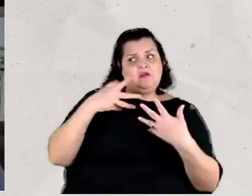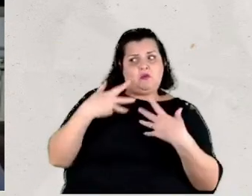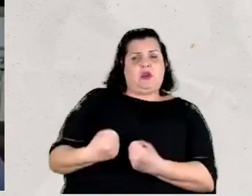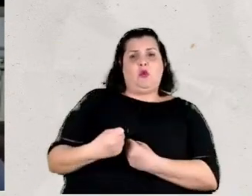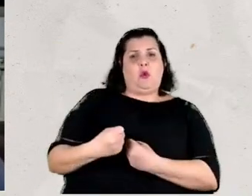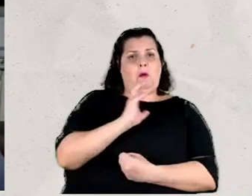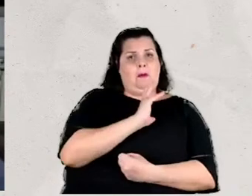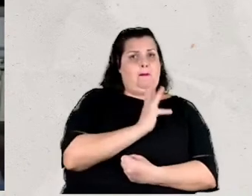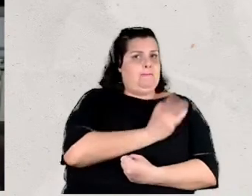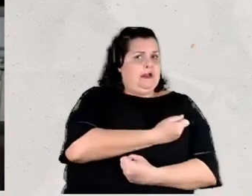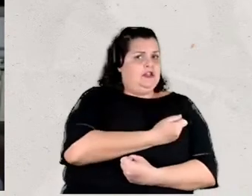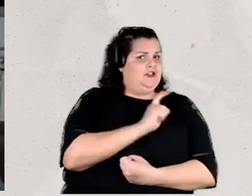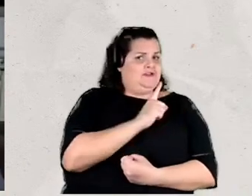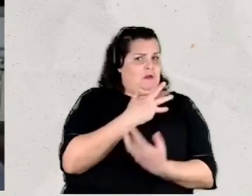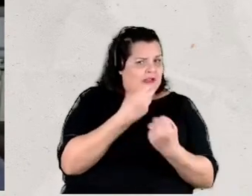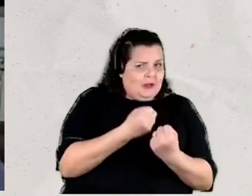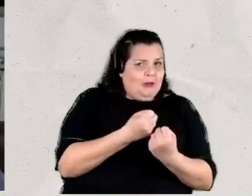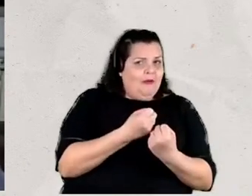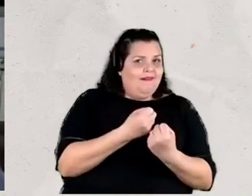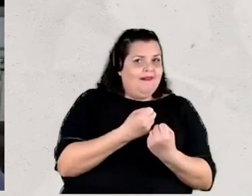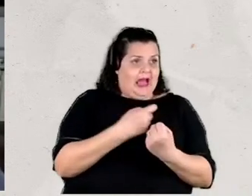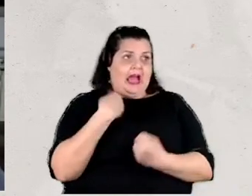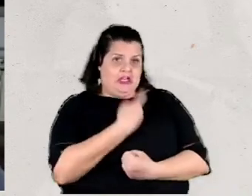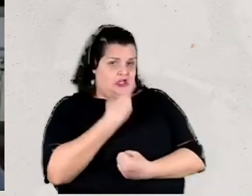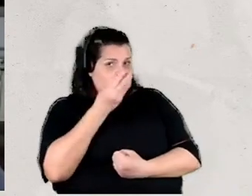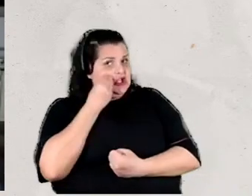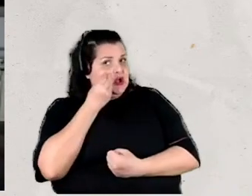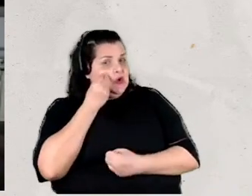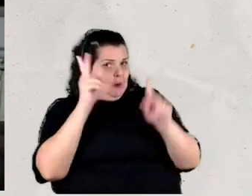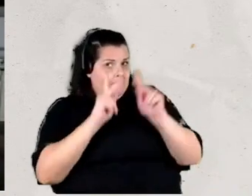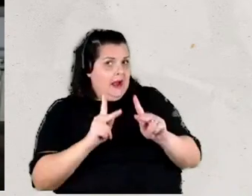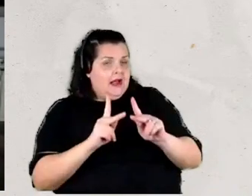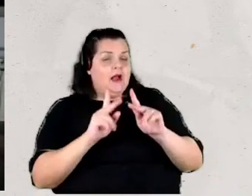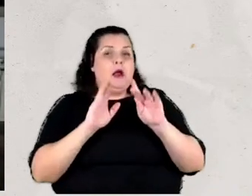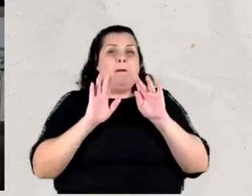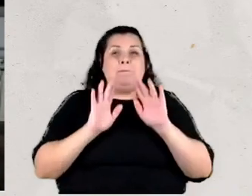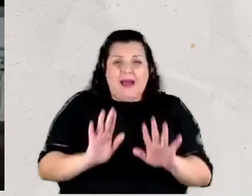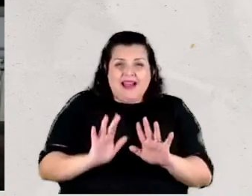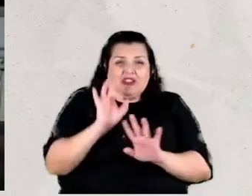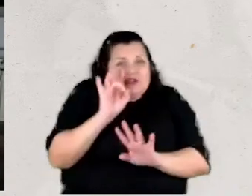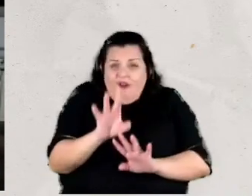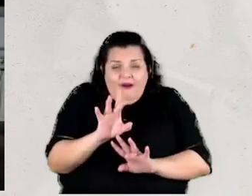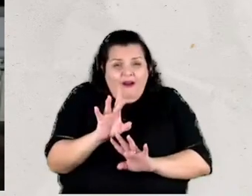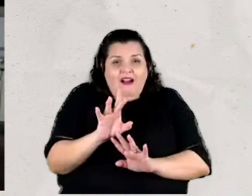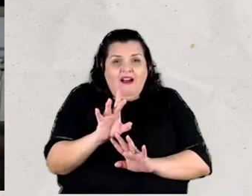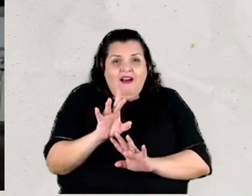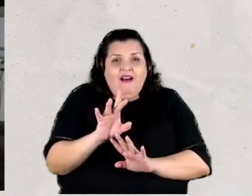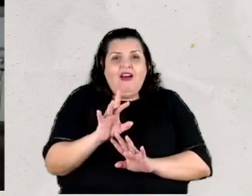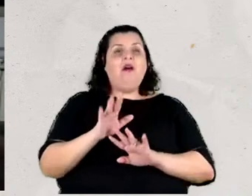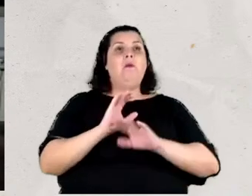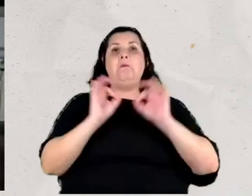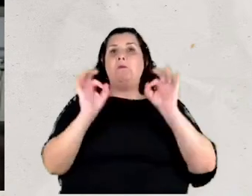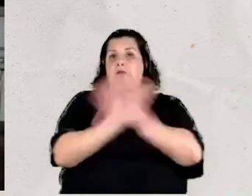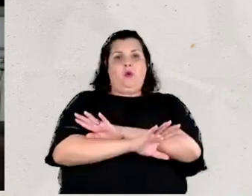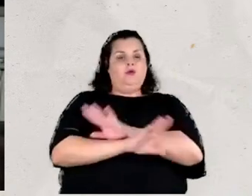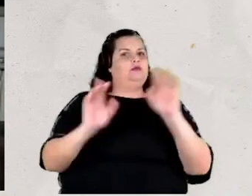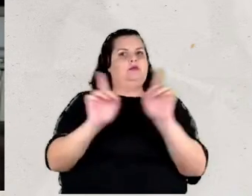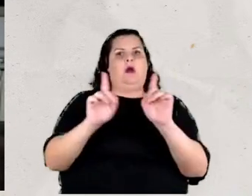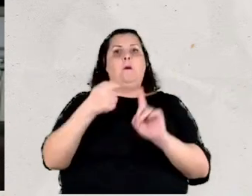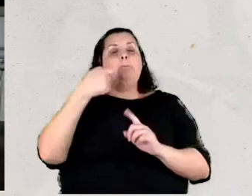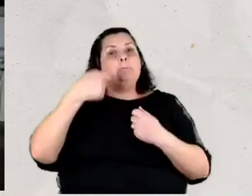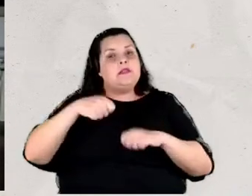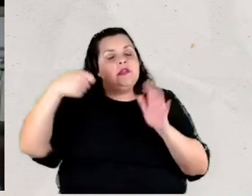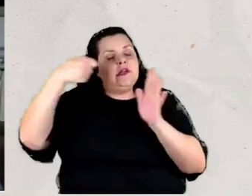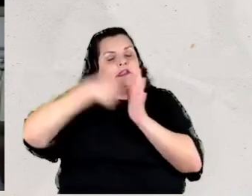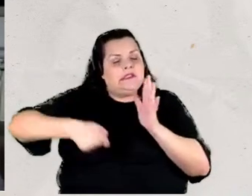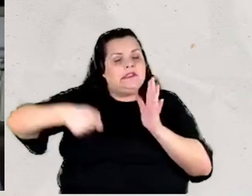to say we tried. We have to keep trying. And we have to explore the possibility with our new allies in the Arab world